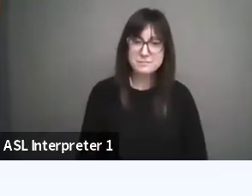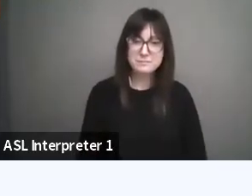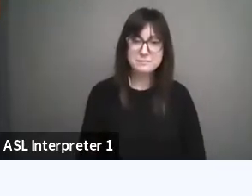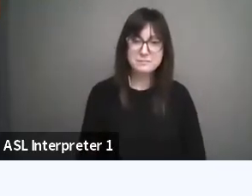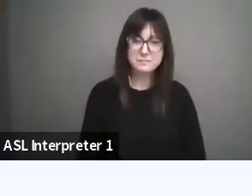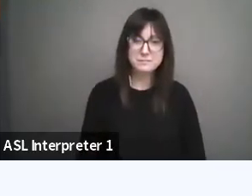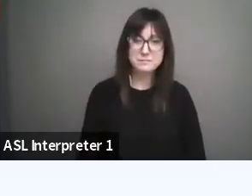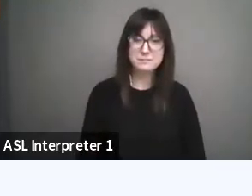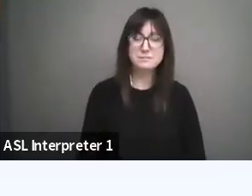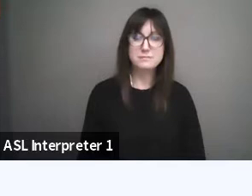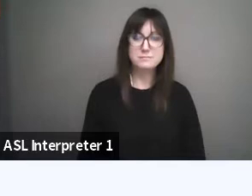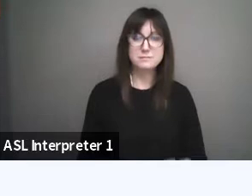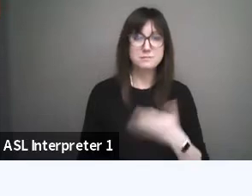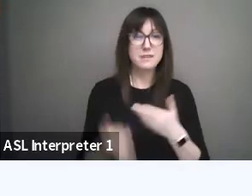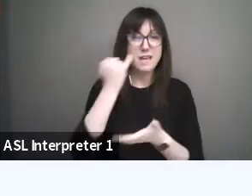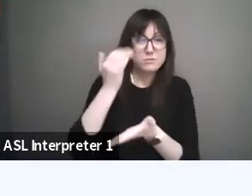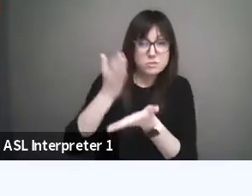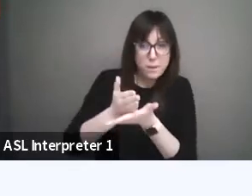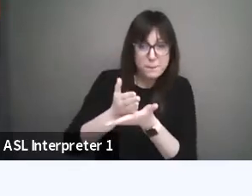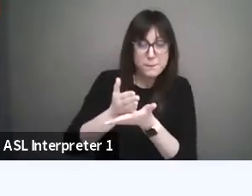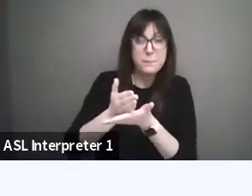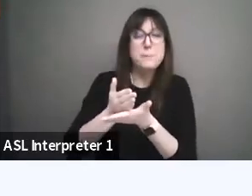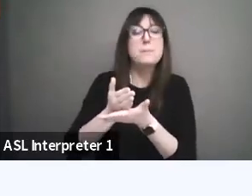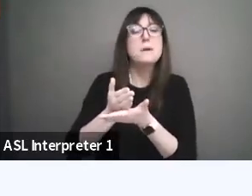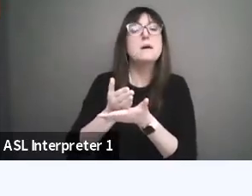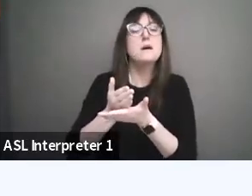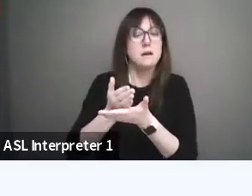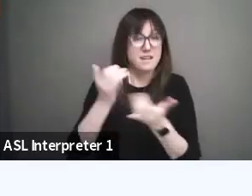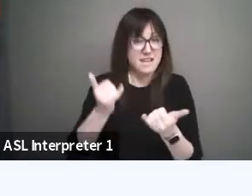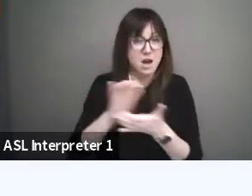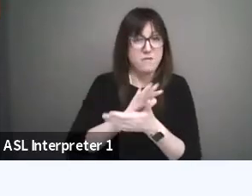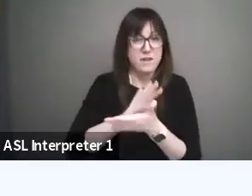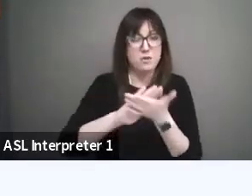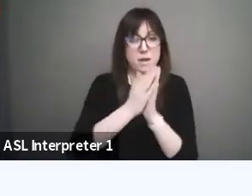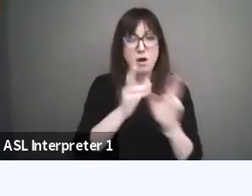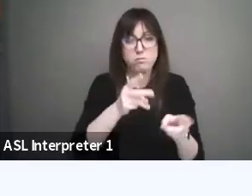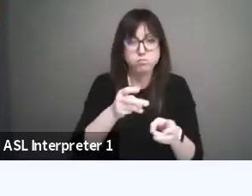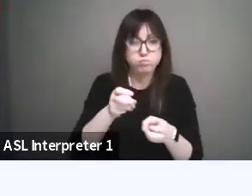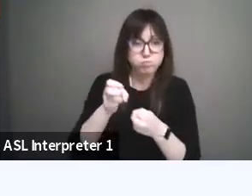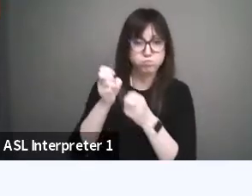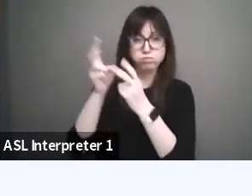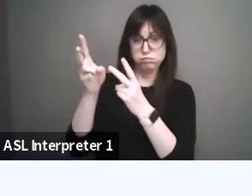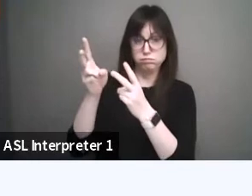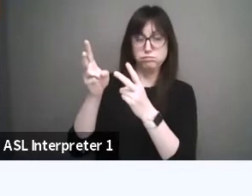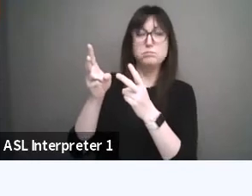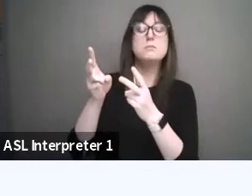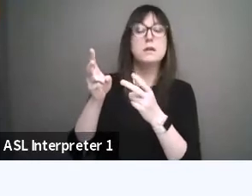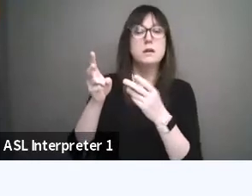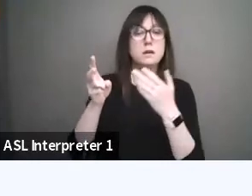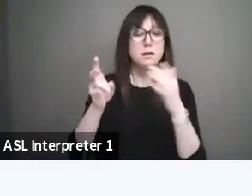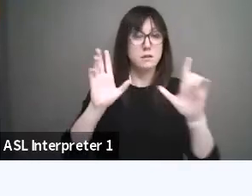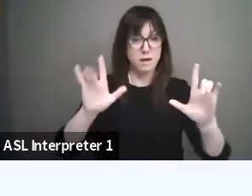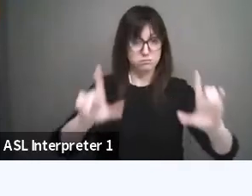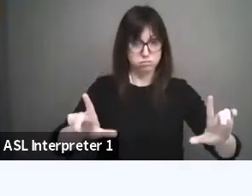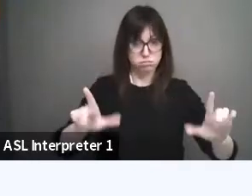What happens now is when I click stop, Vidyard is actually uploading your video. What we can do here on this page